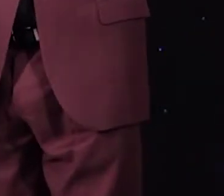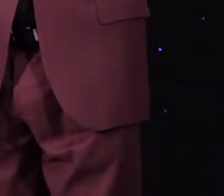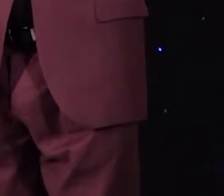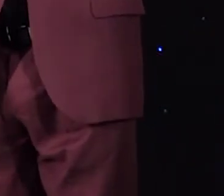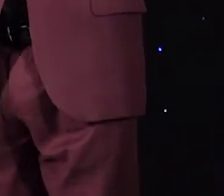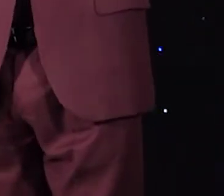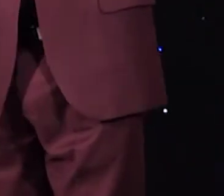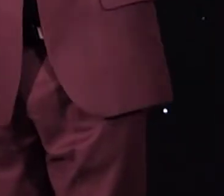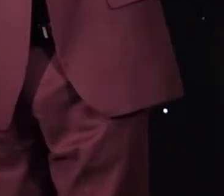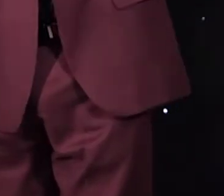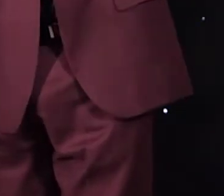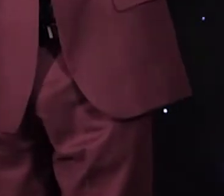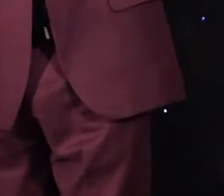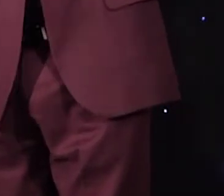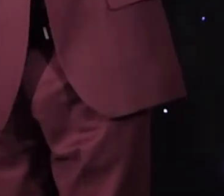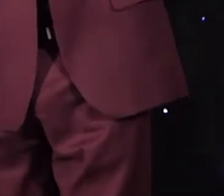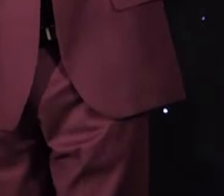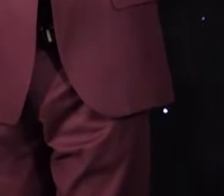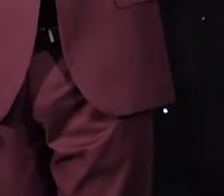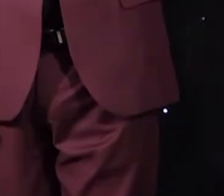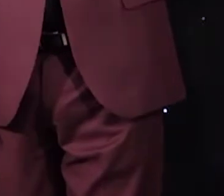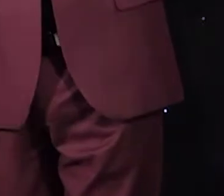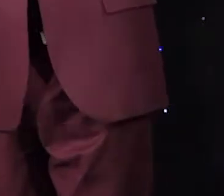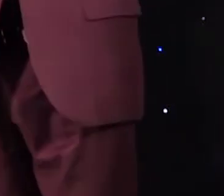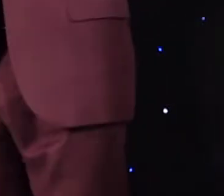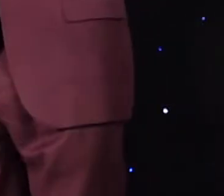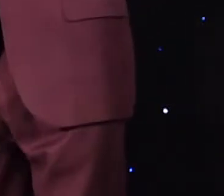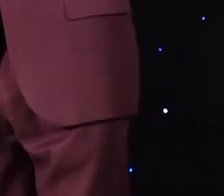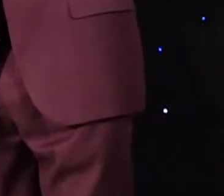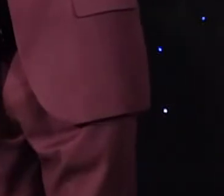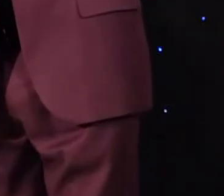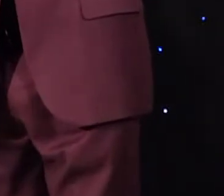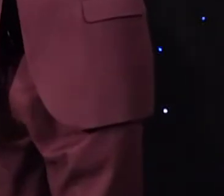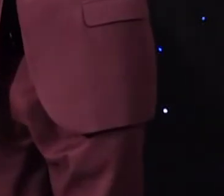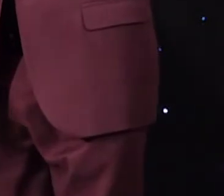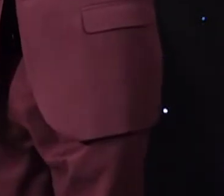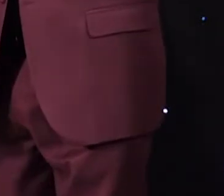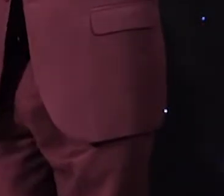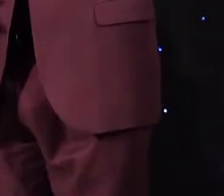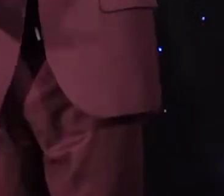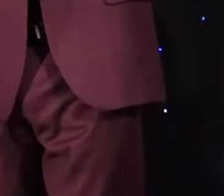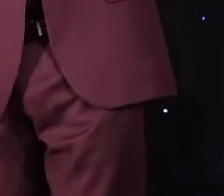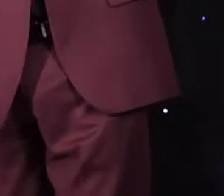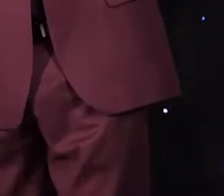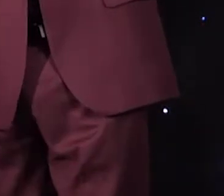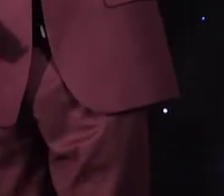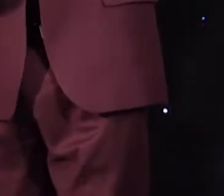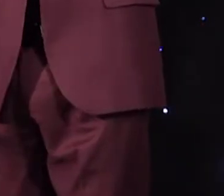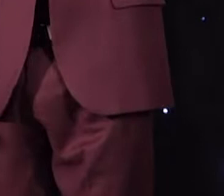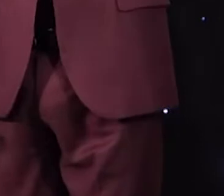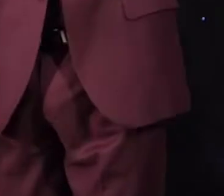And he's saying that in the case of a